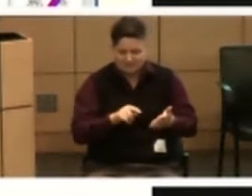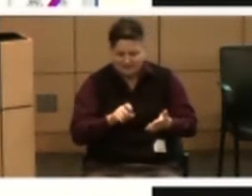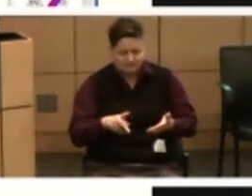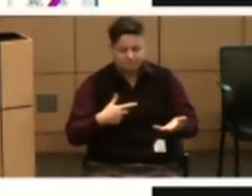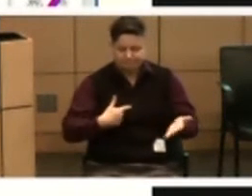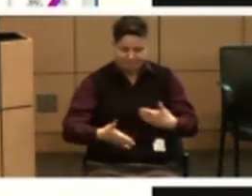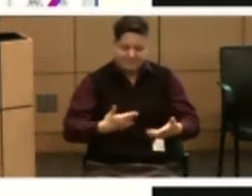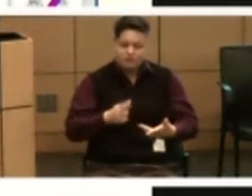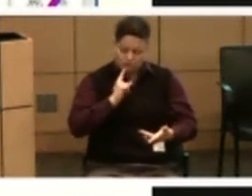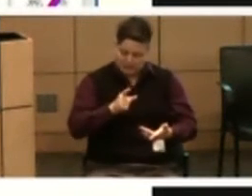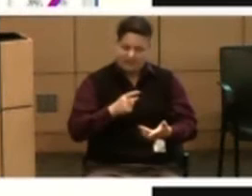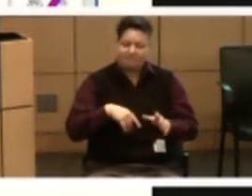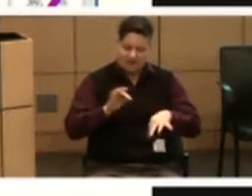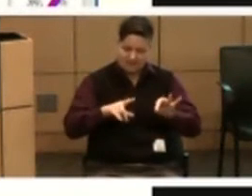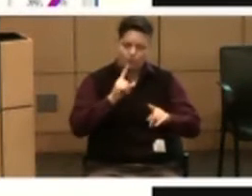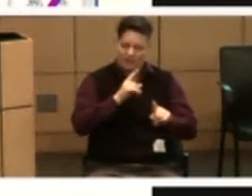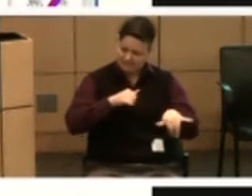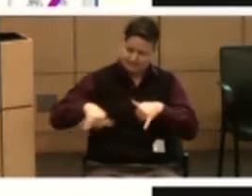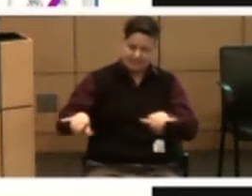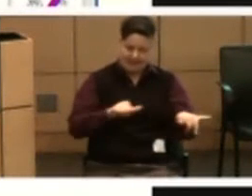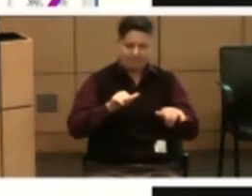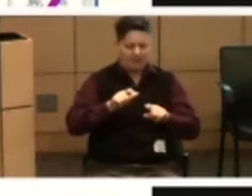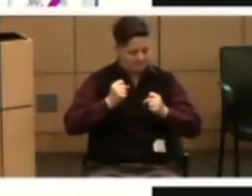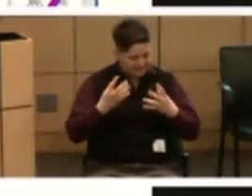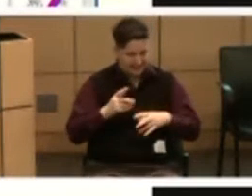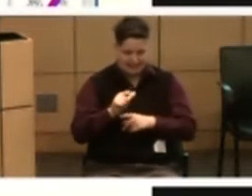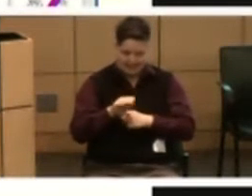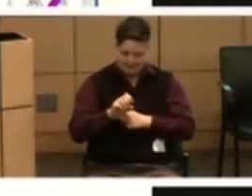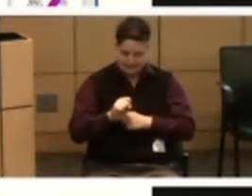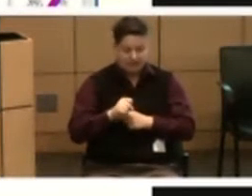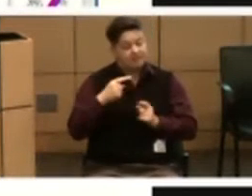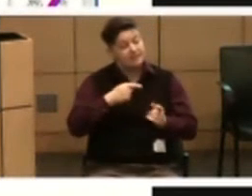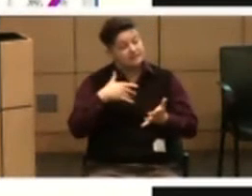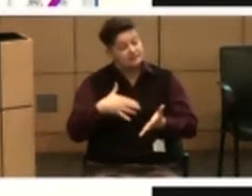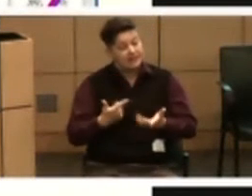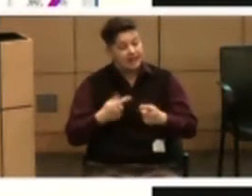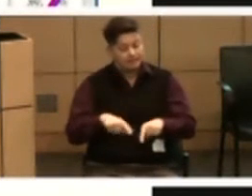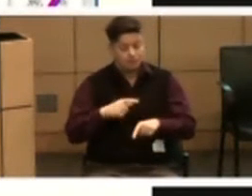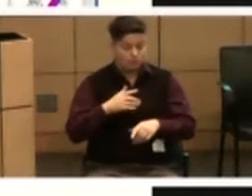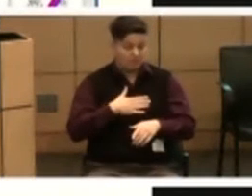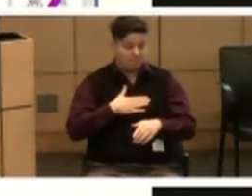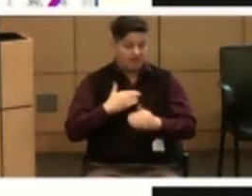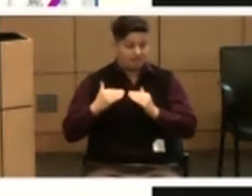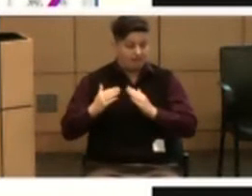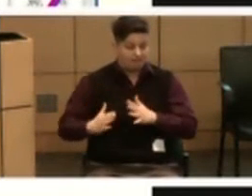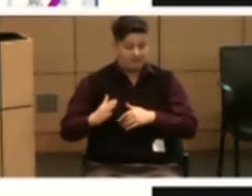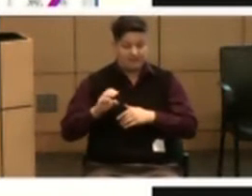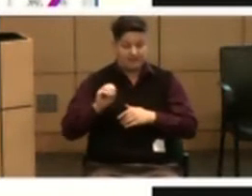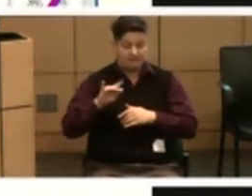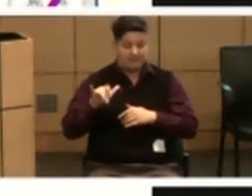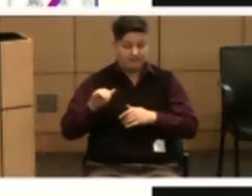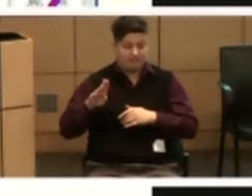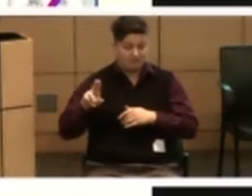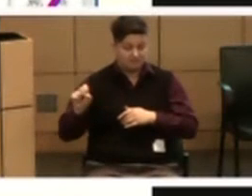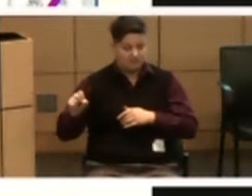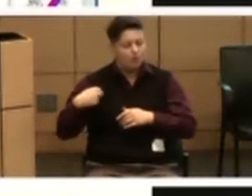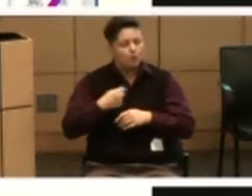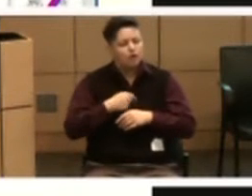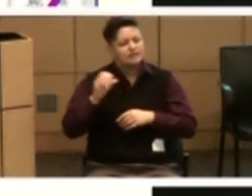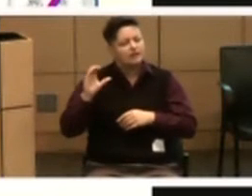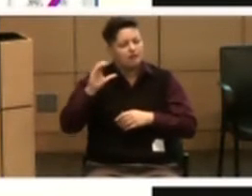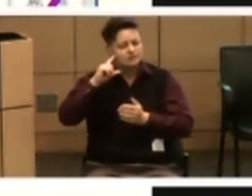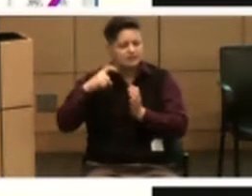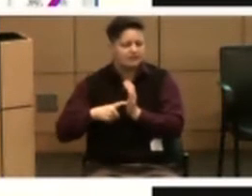finding across many labs. So in this particular study, this is a study that I did with my colleague Emily Buss, and we looked at consonant identification. So real